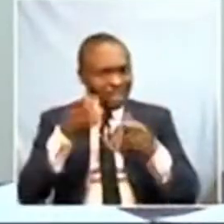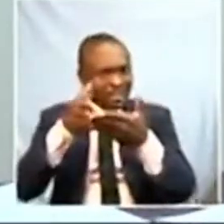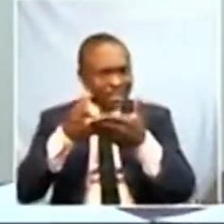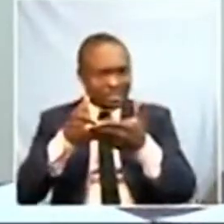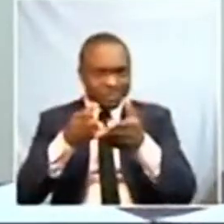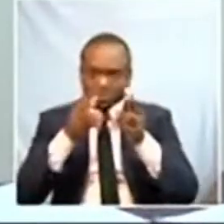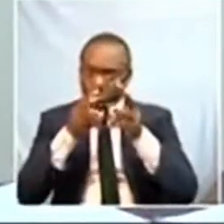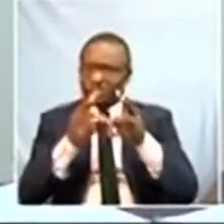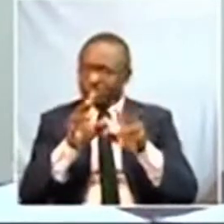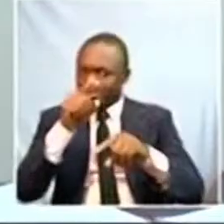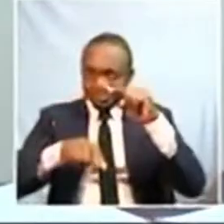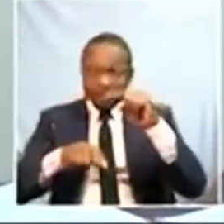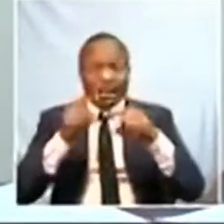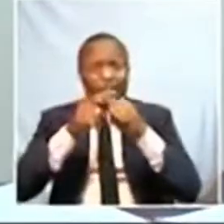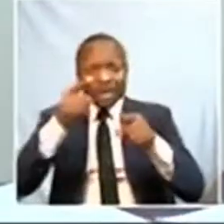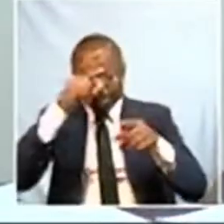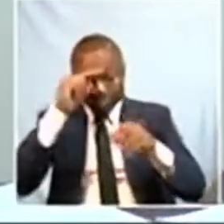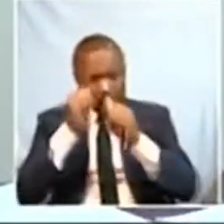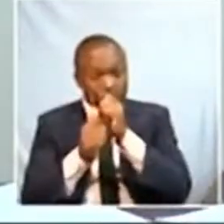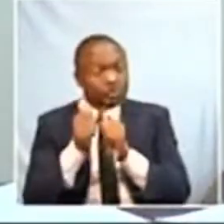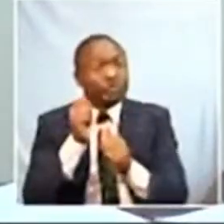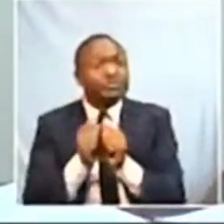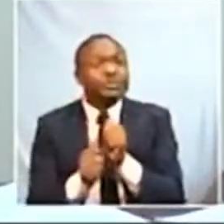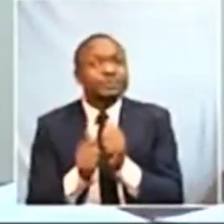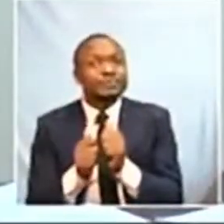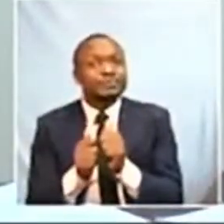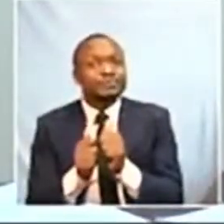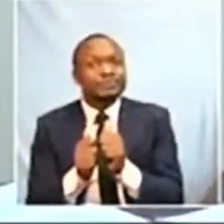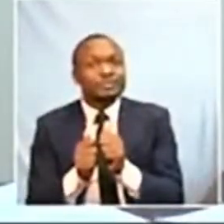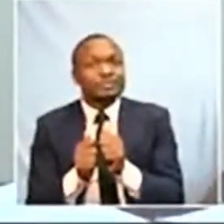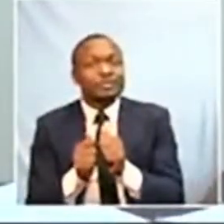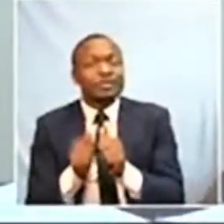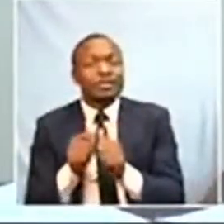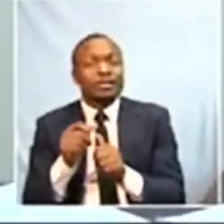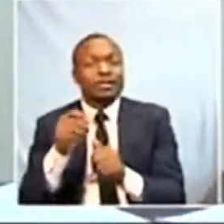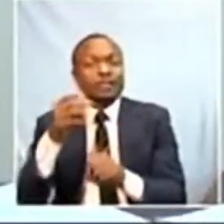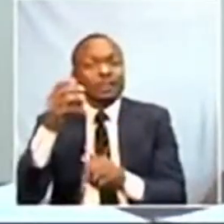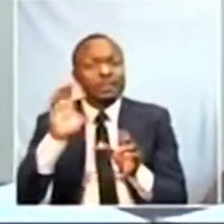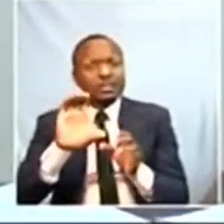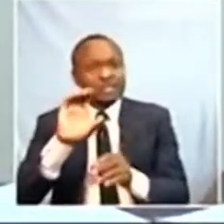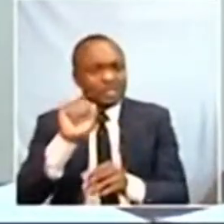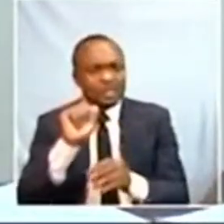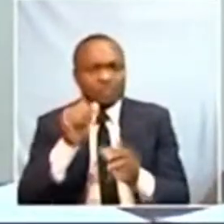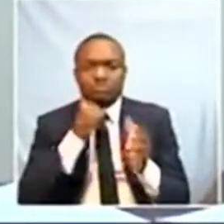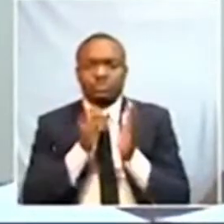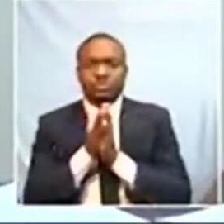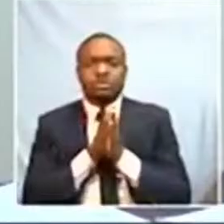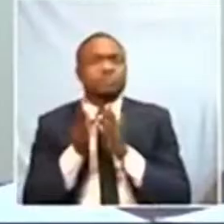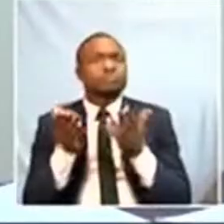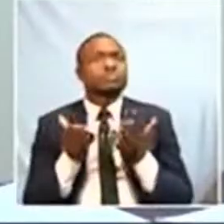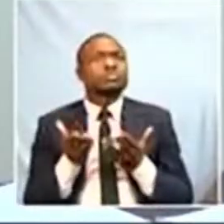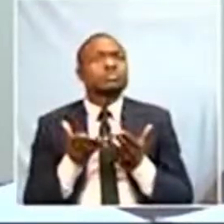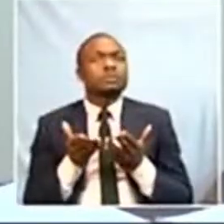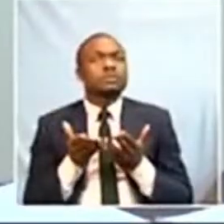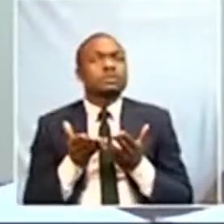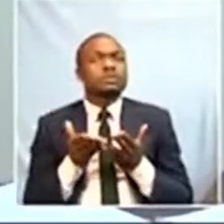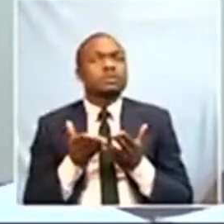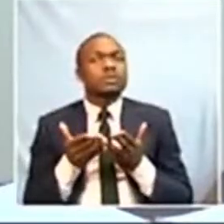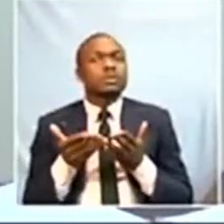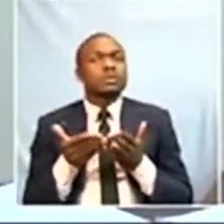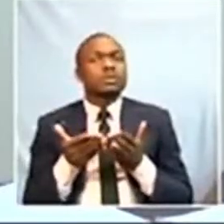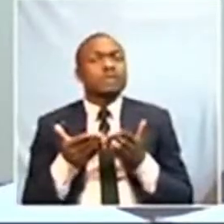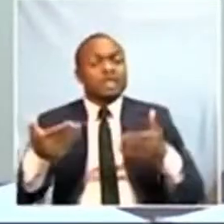that. But because the principal officer also has no interest, the junior